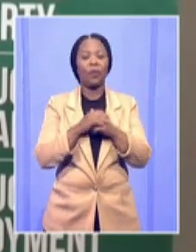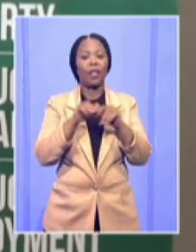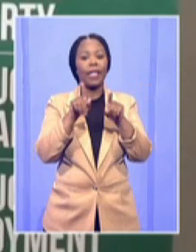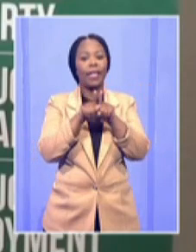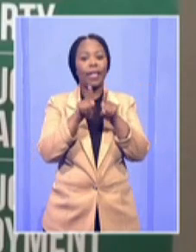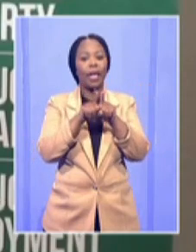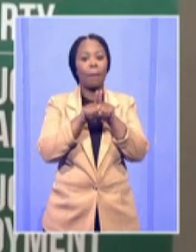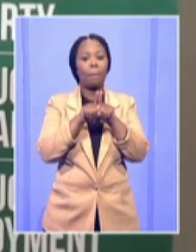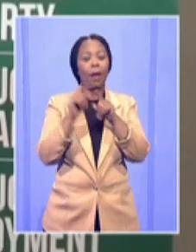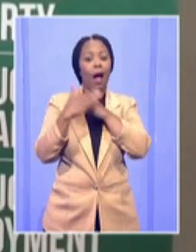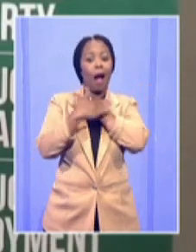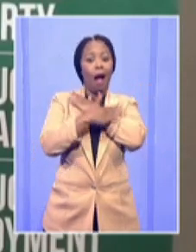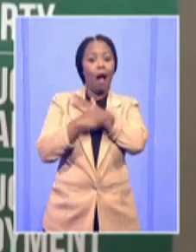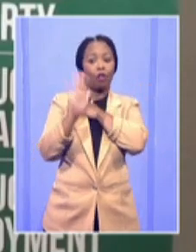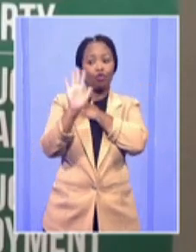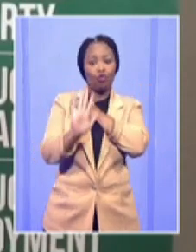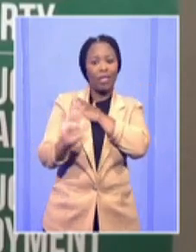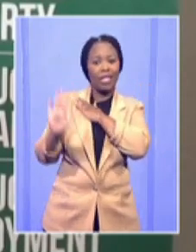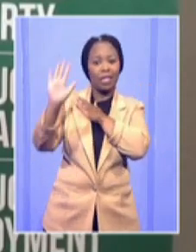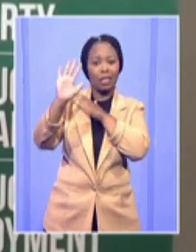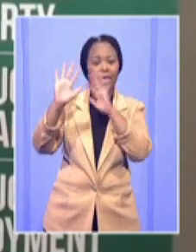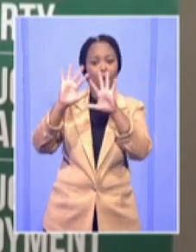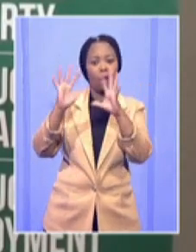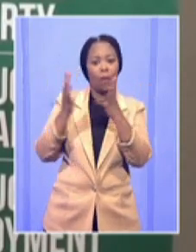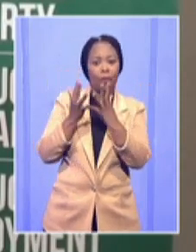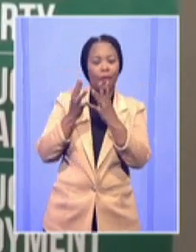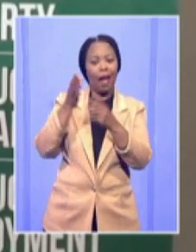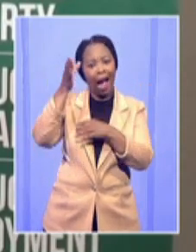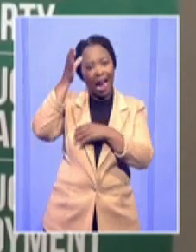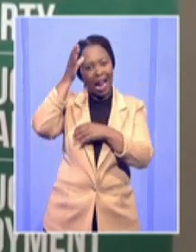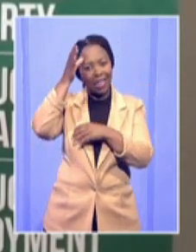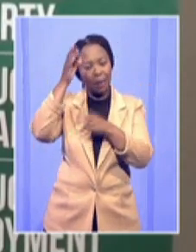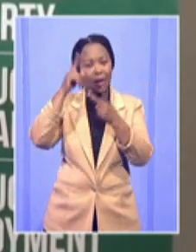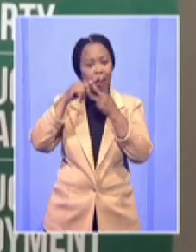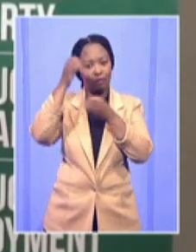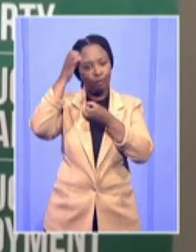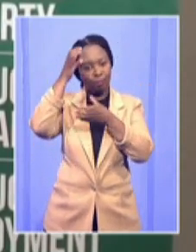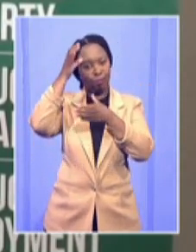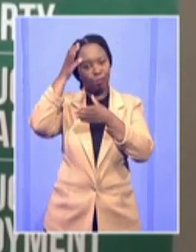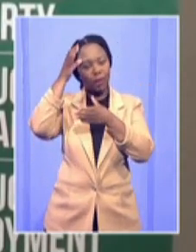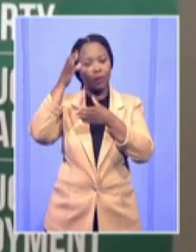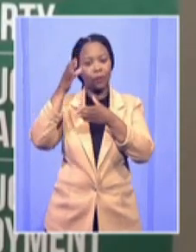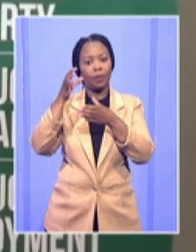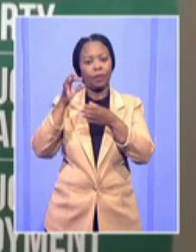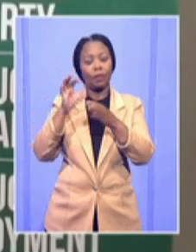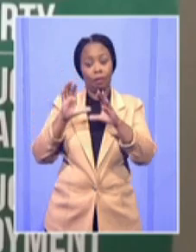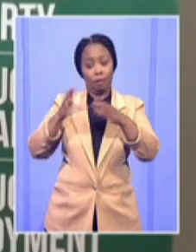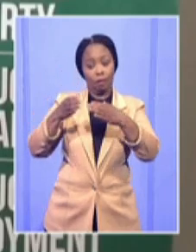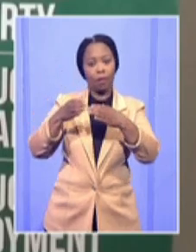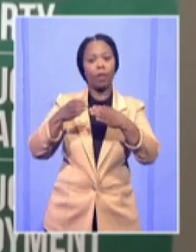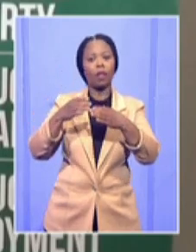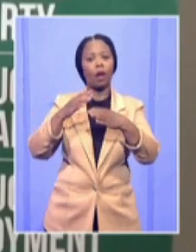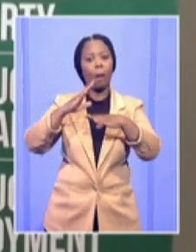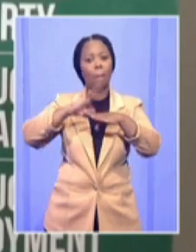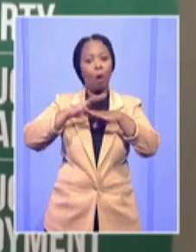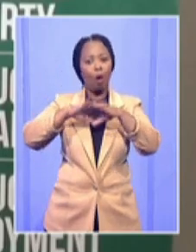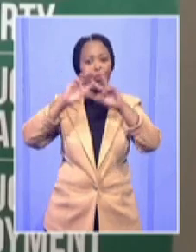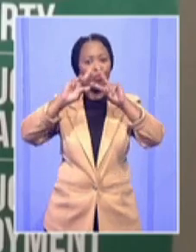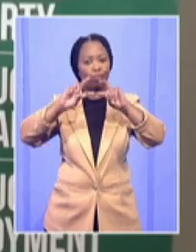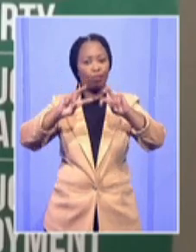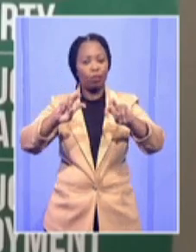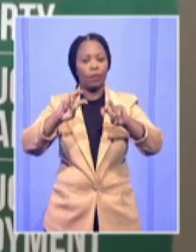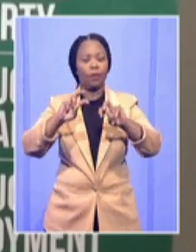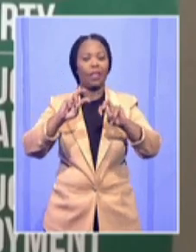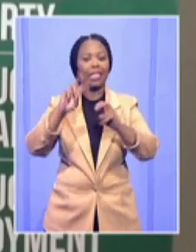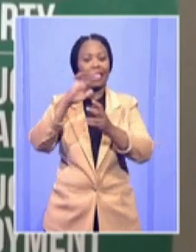across the globe, the academic and the intellectual depth has been at the center of developing collaborative